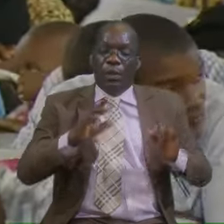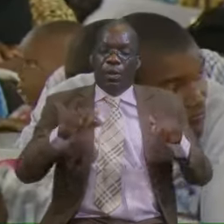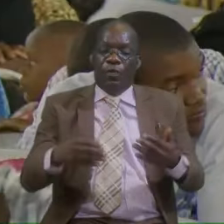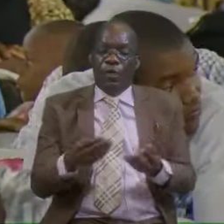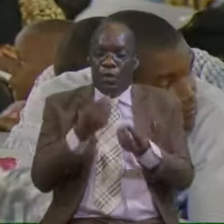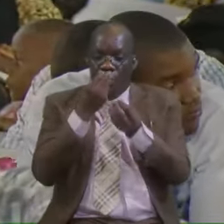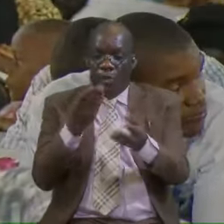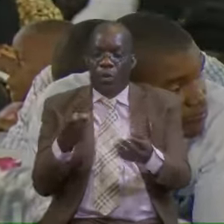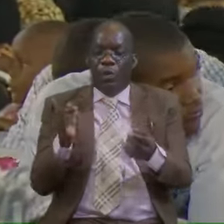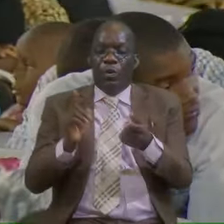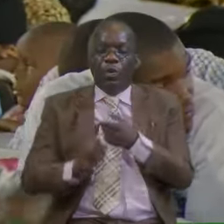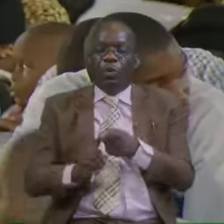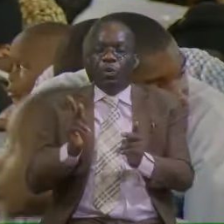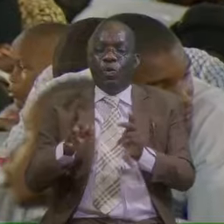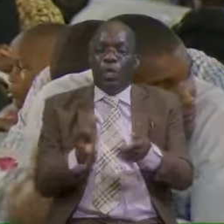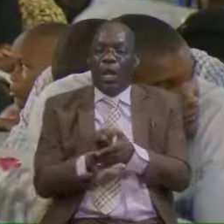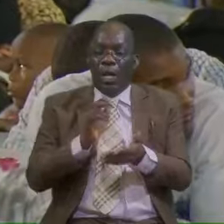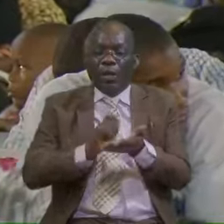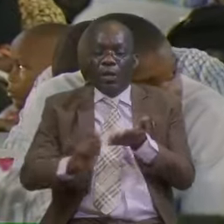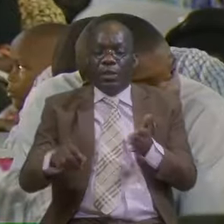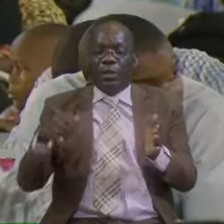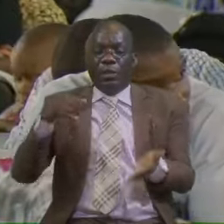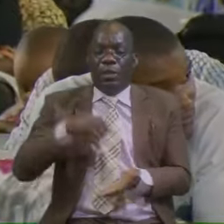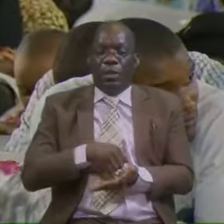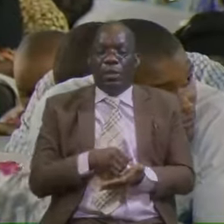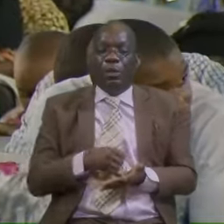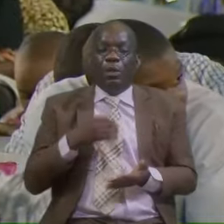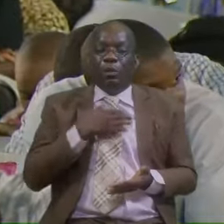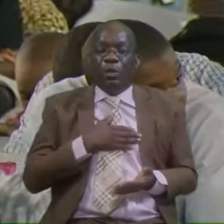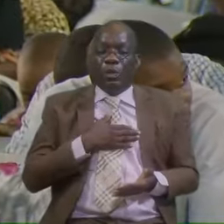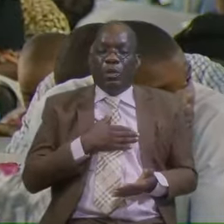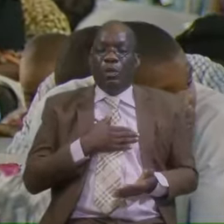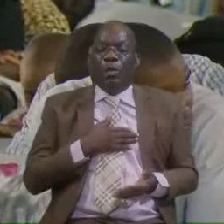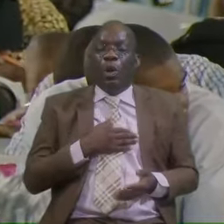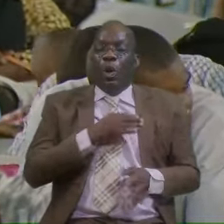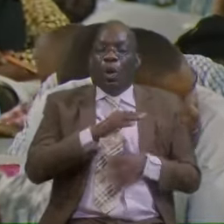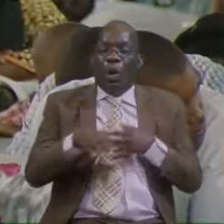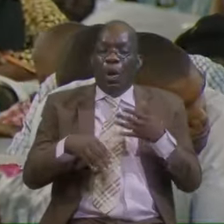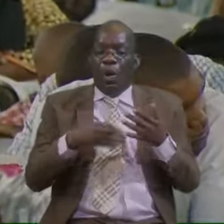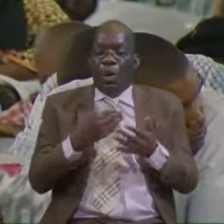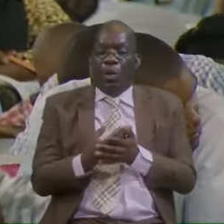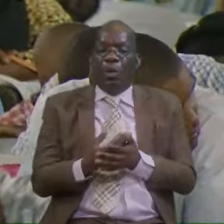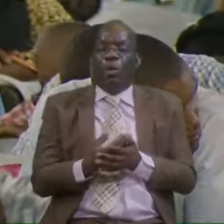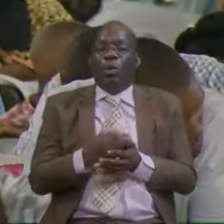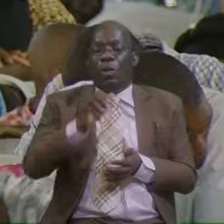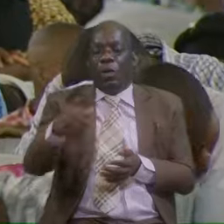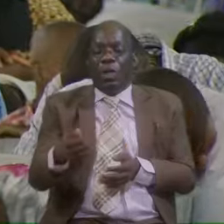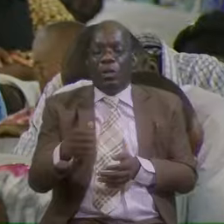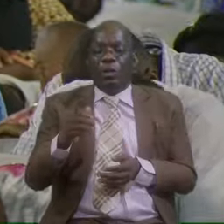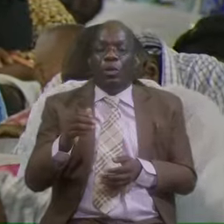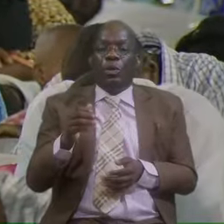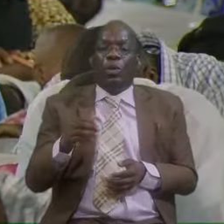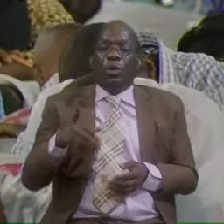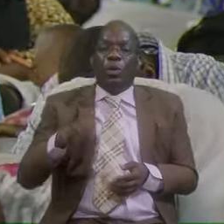who are collecting them, we please want all the others to be committing themselves into